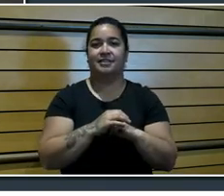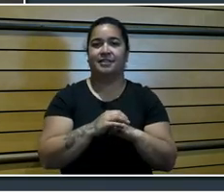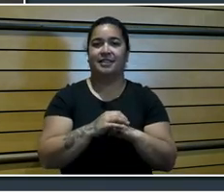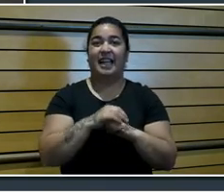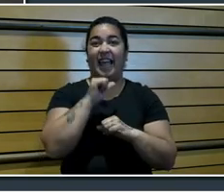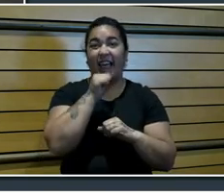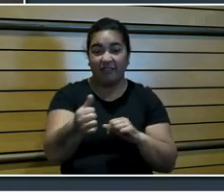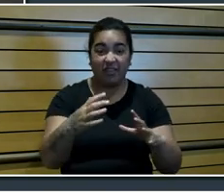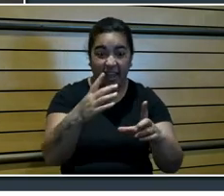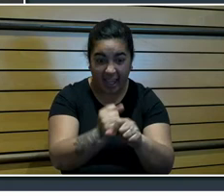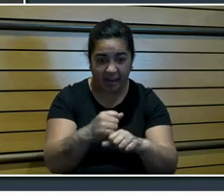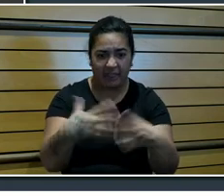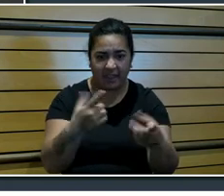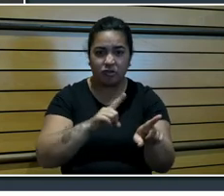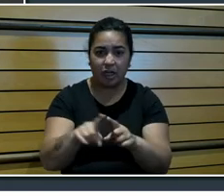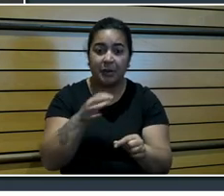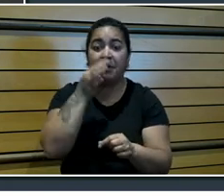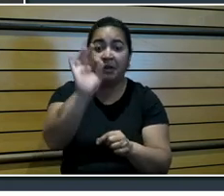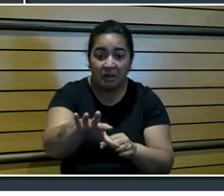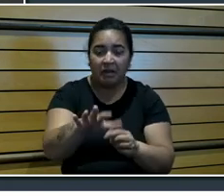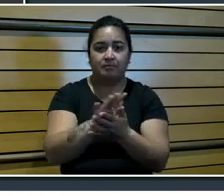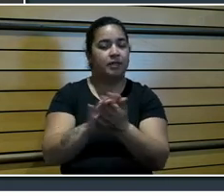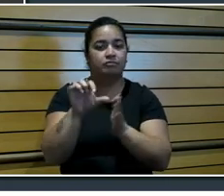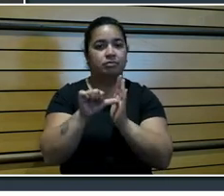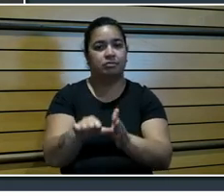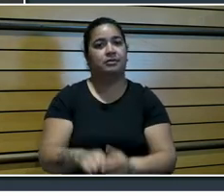to change in many situations.